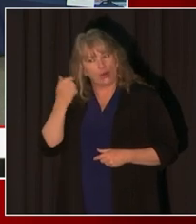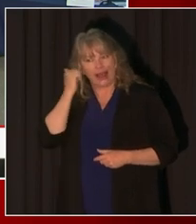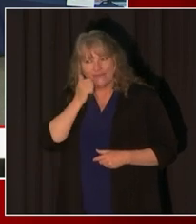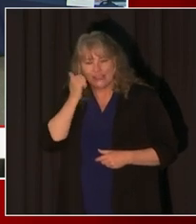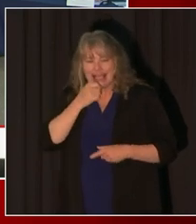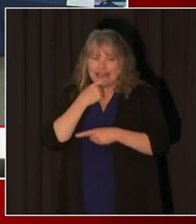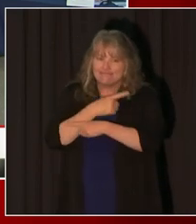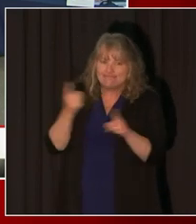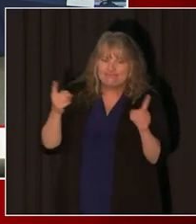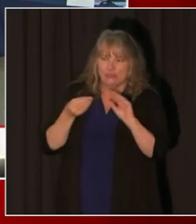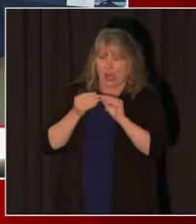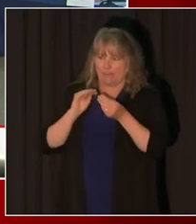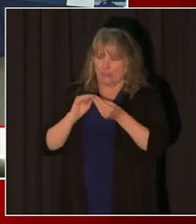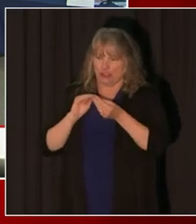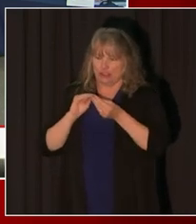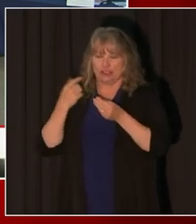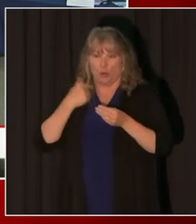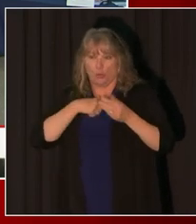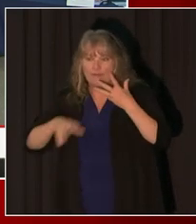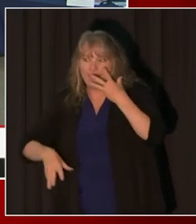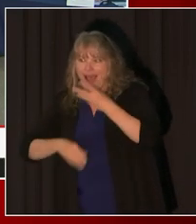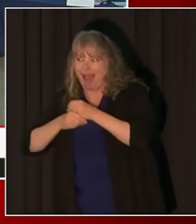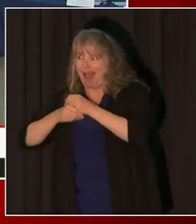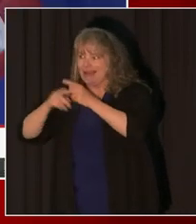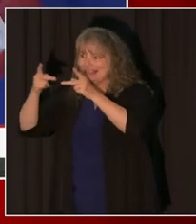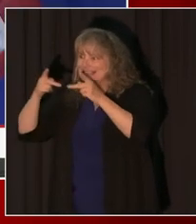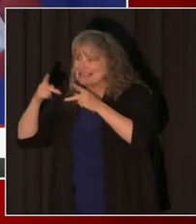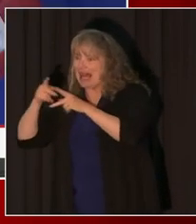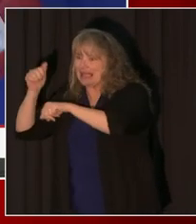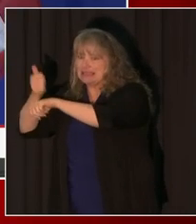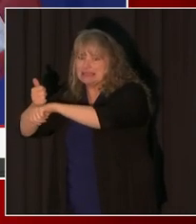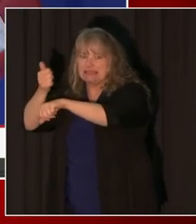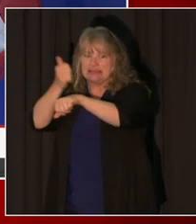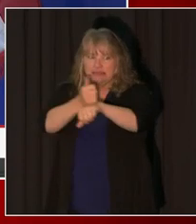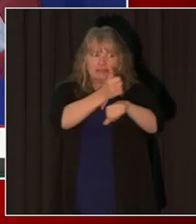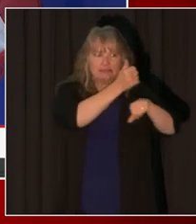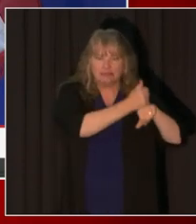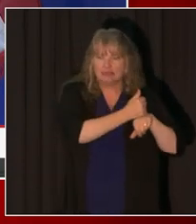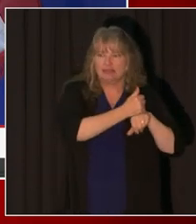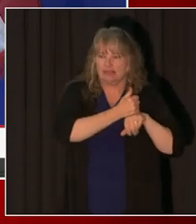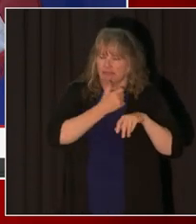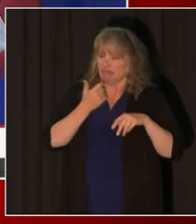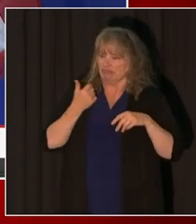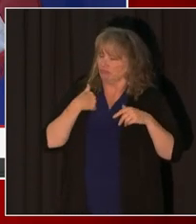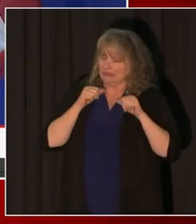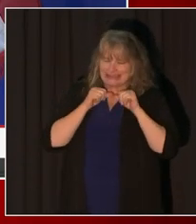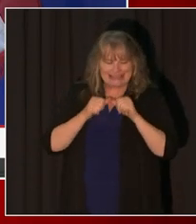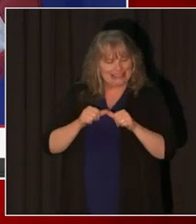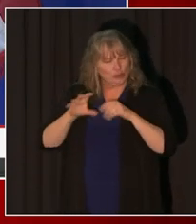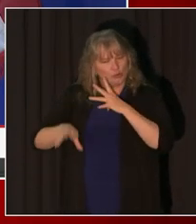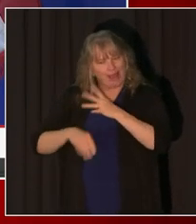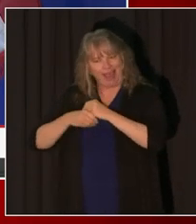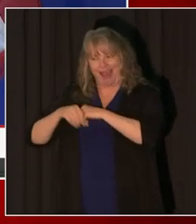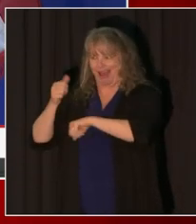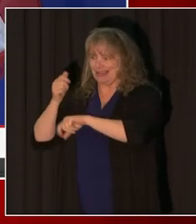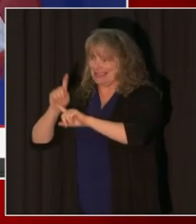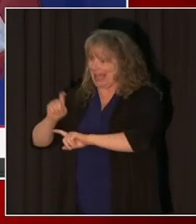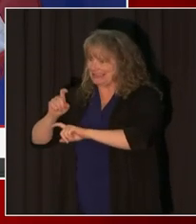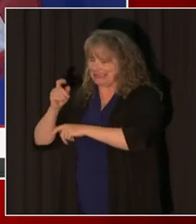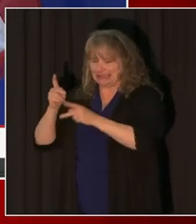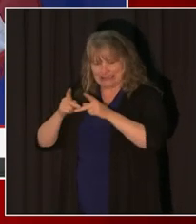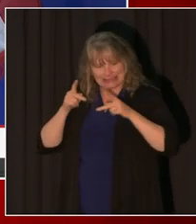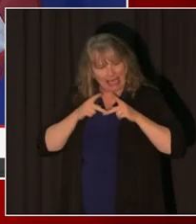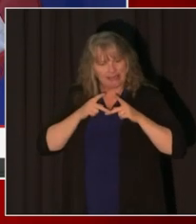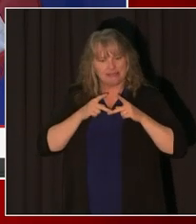We added sites and we continue to add sites. I've asked Dr. Nesbitt to work with our community